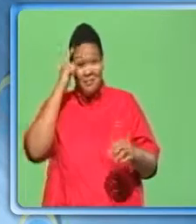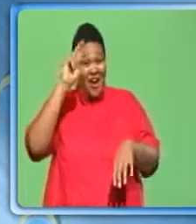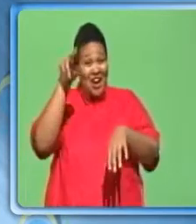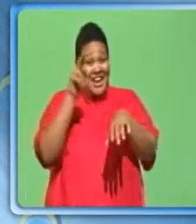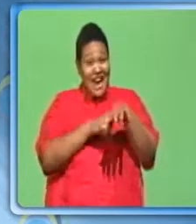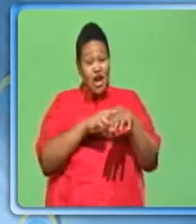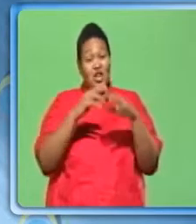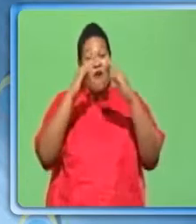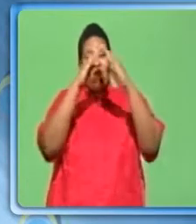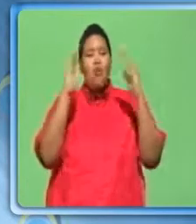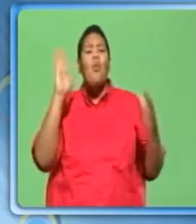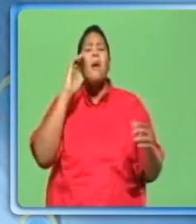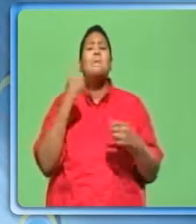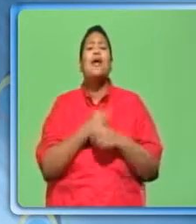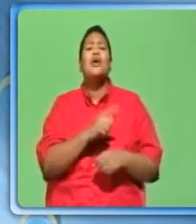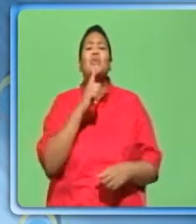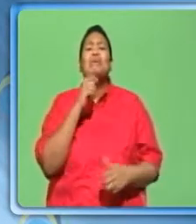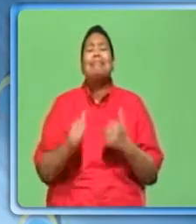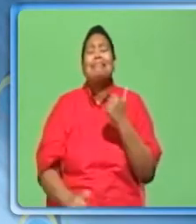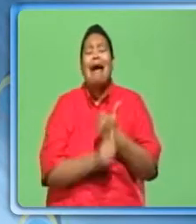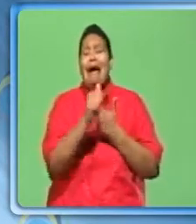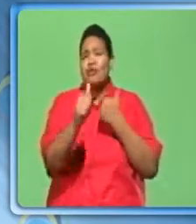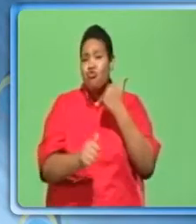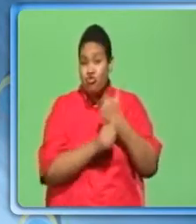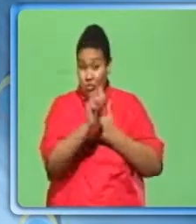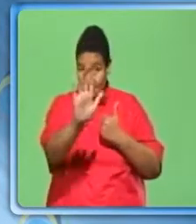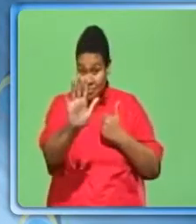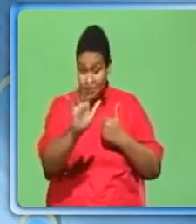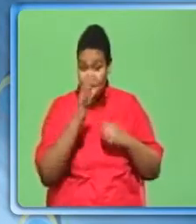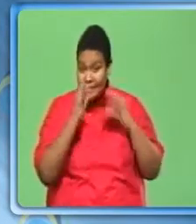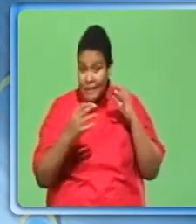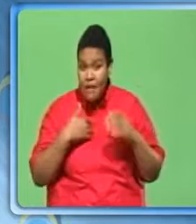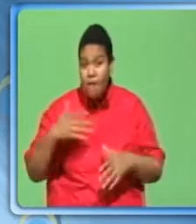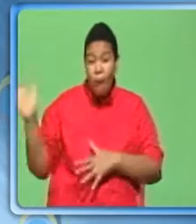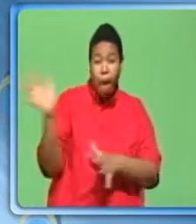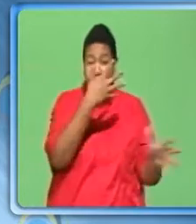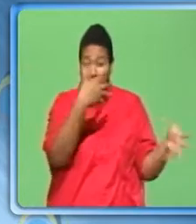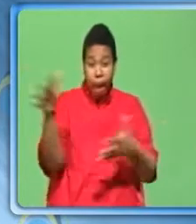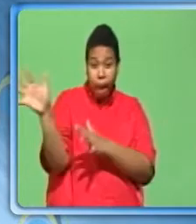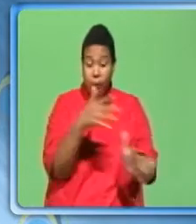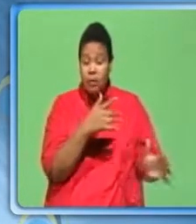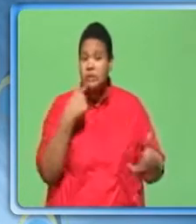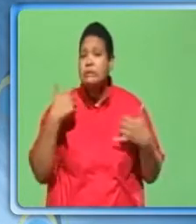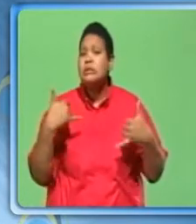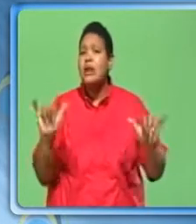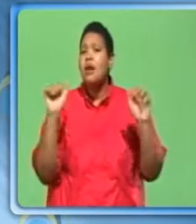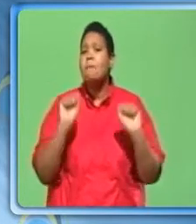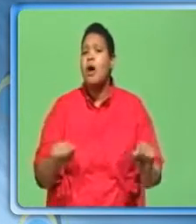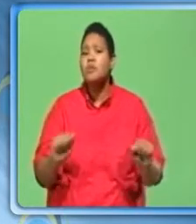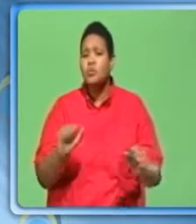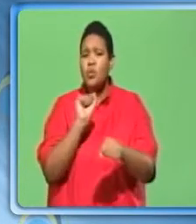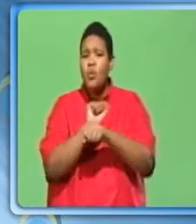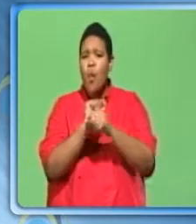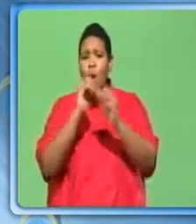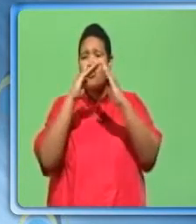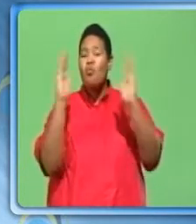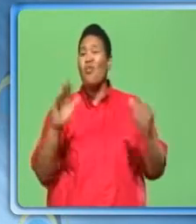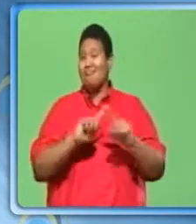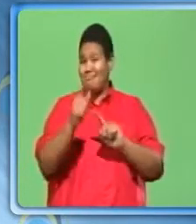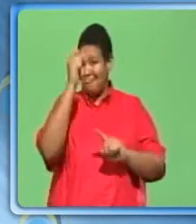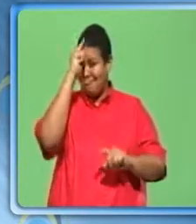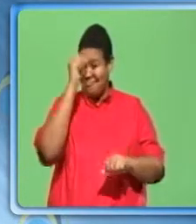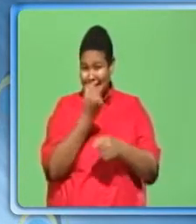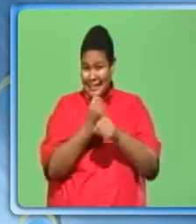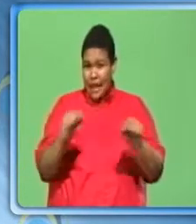roof surface will make it very dangerous. If there are high winds, it is still possible to work on the roof, but a